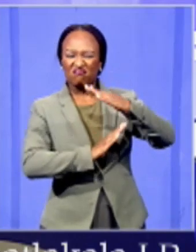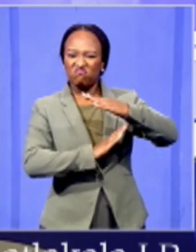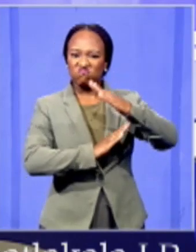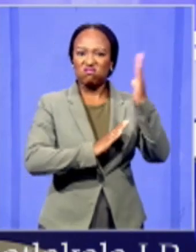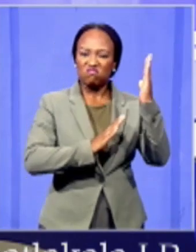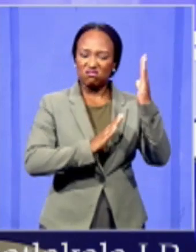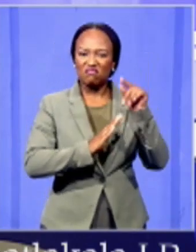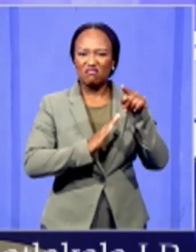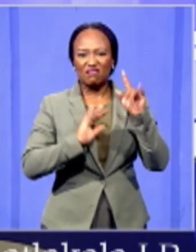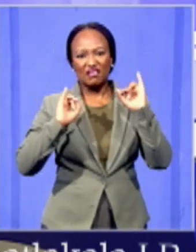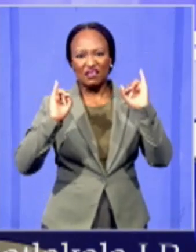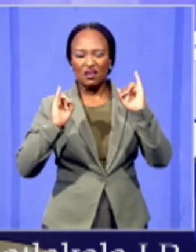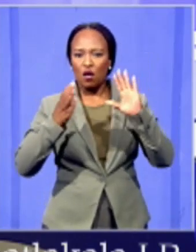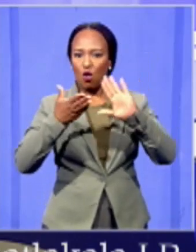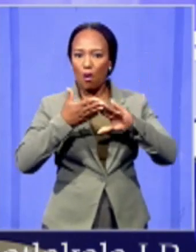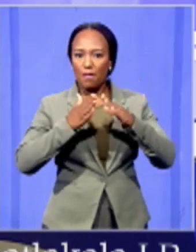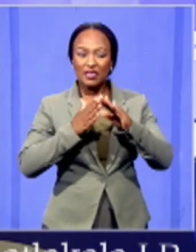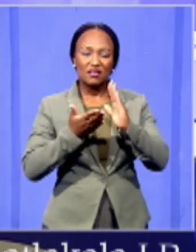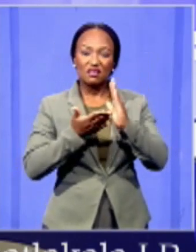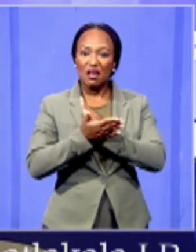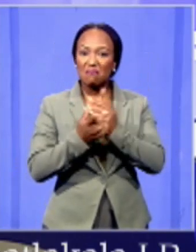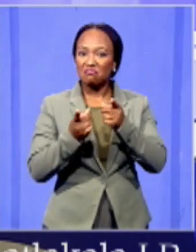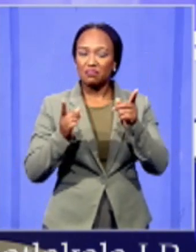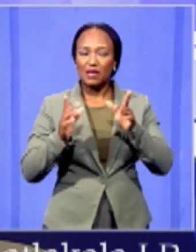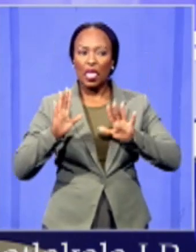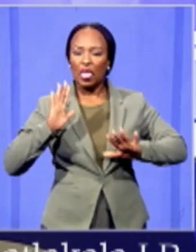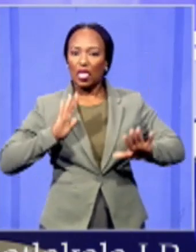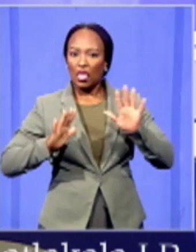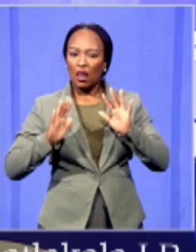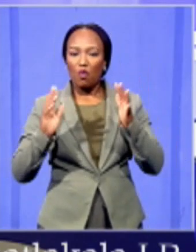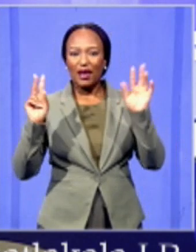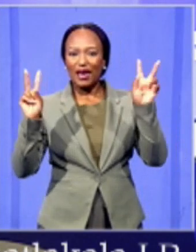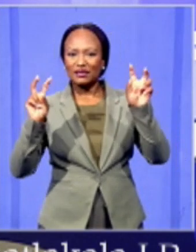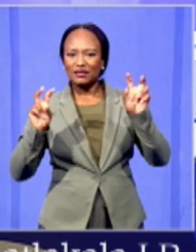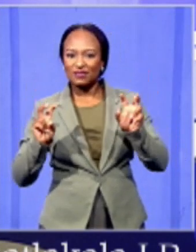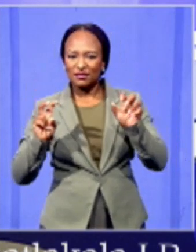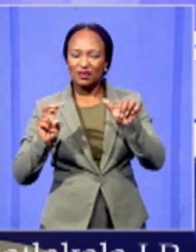le tlogetše le badudi ba bangwe ba letlalelong ka ge mafarahlahla a